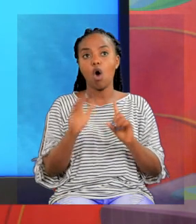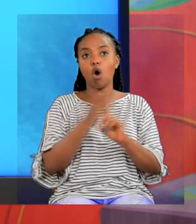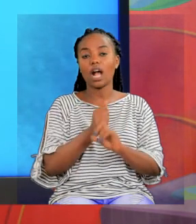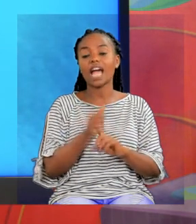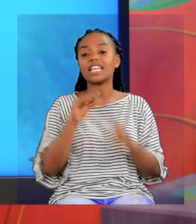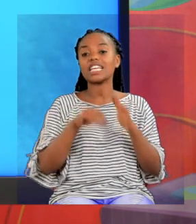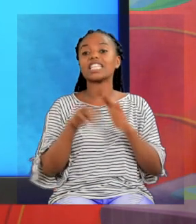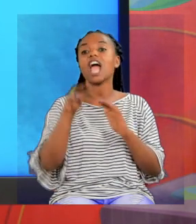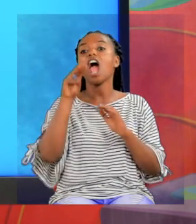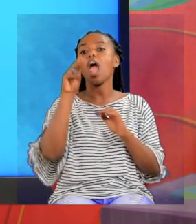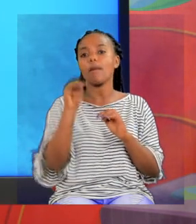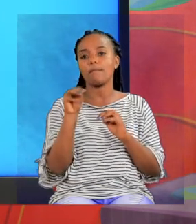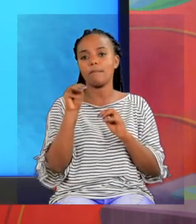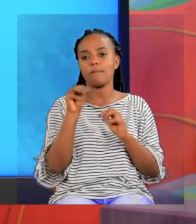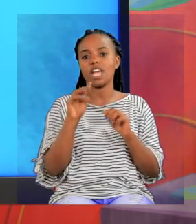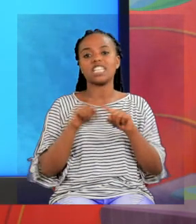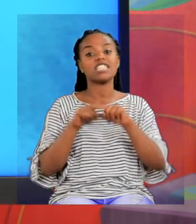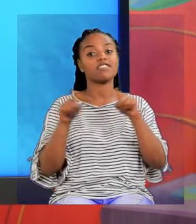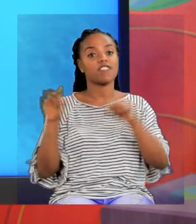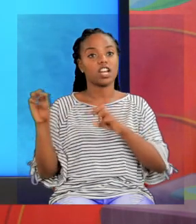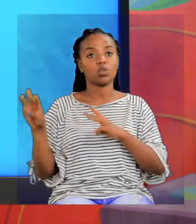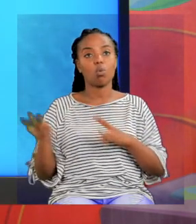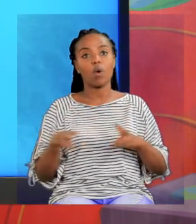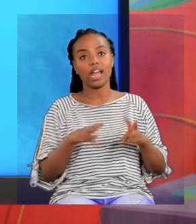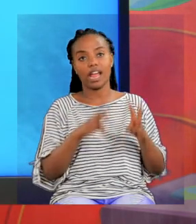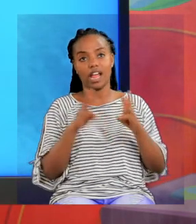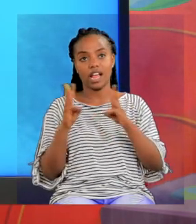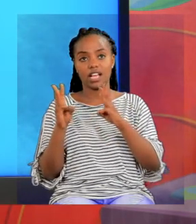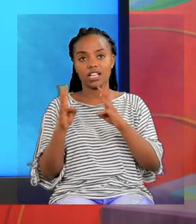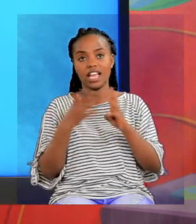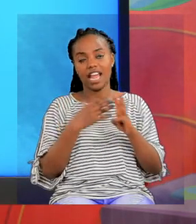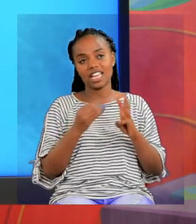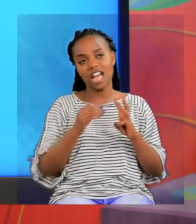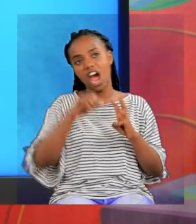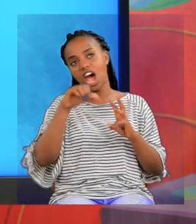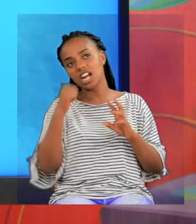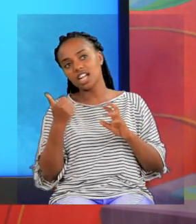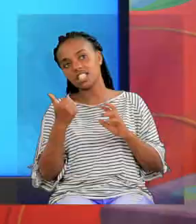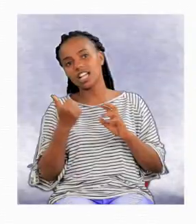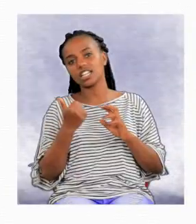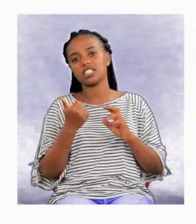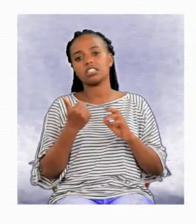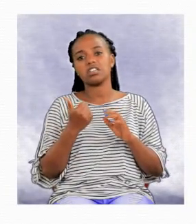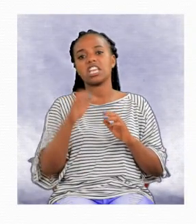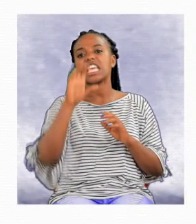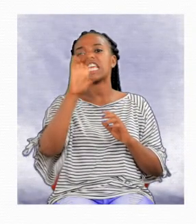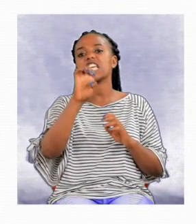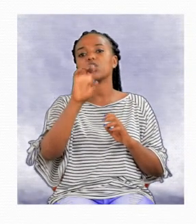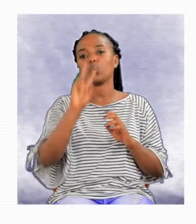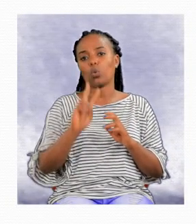occurs in m different ways and another event E2